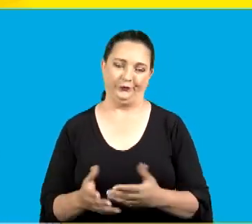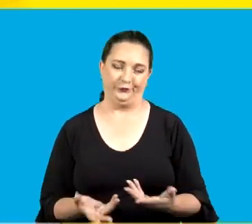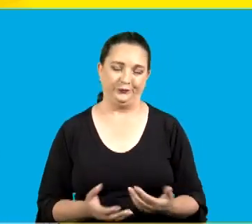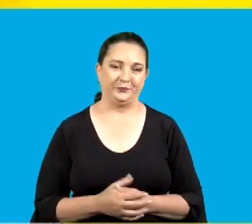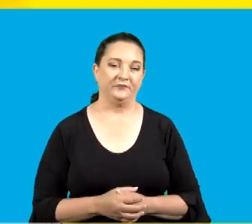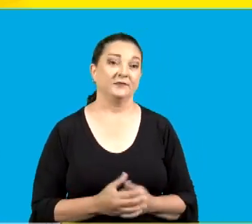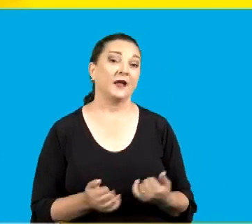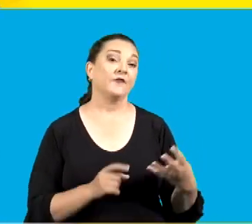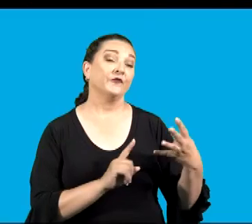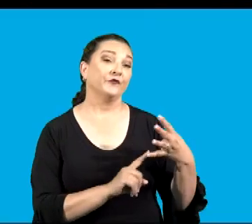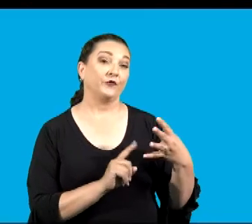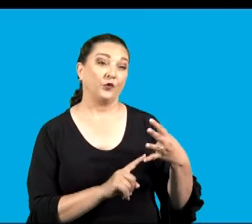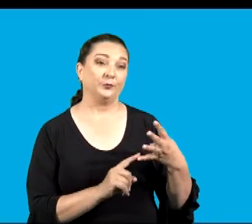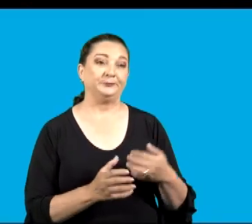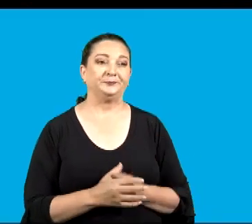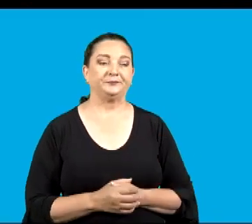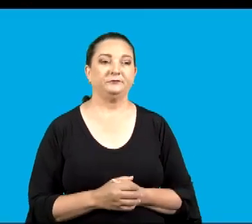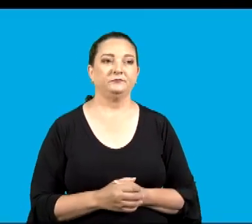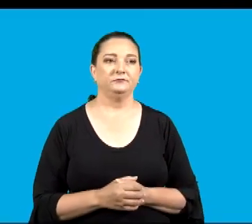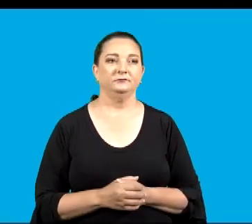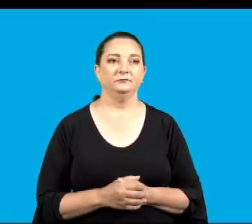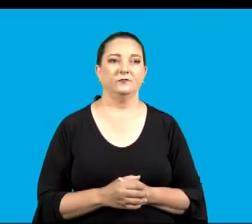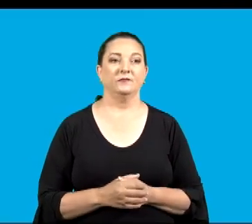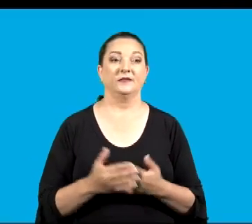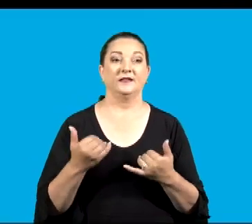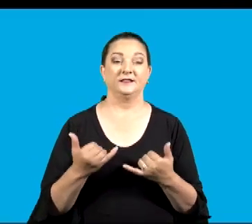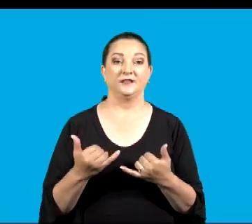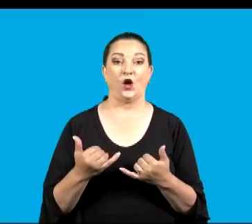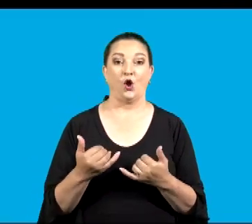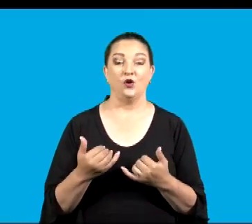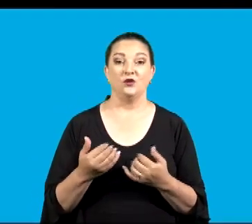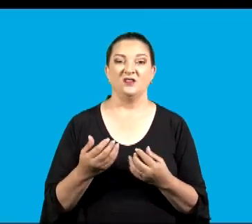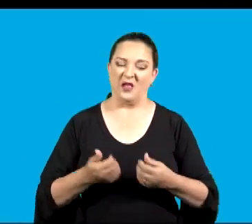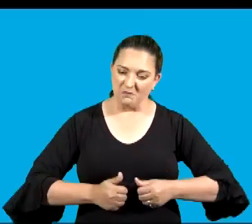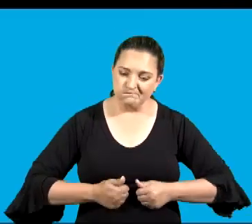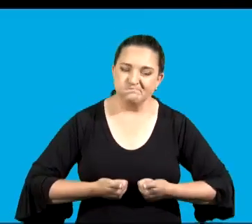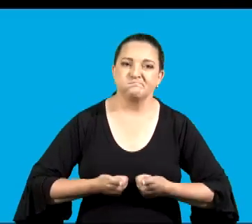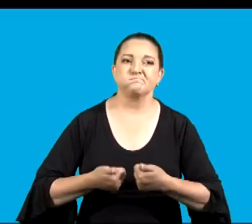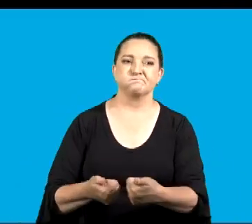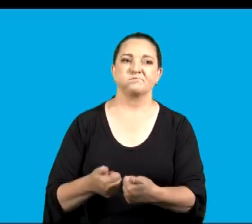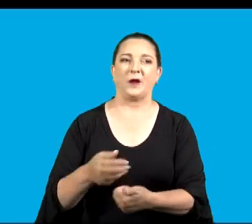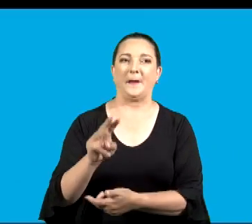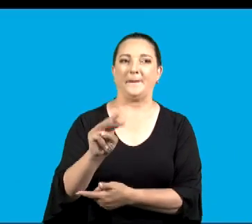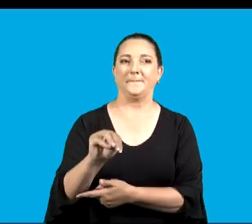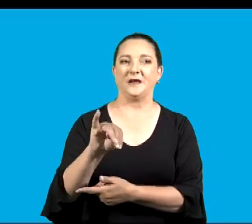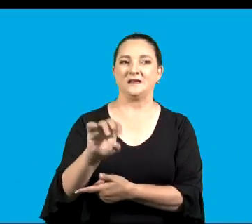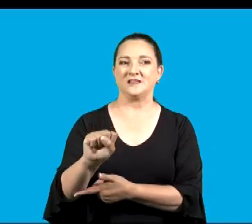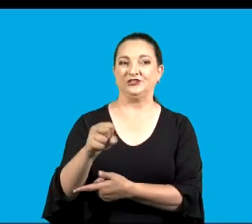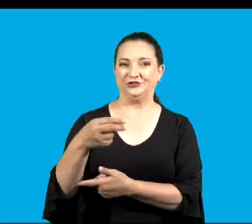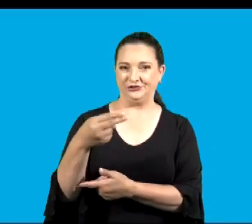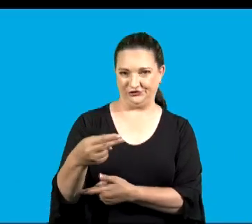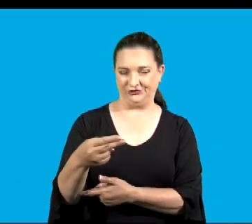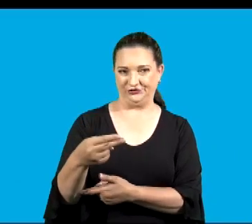number 4. Goods returned to niche dealers, 7.5. Once goods are returned, it's